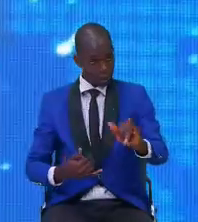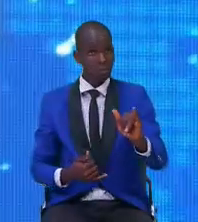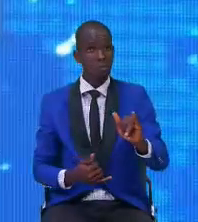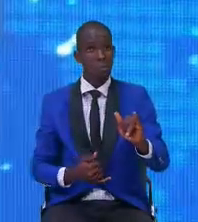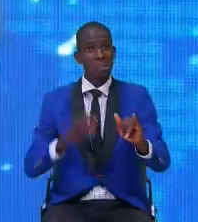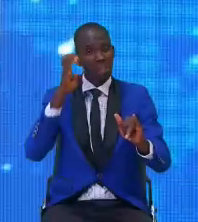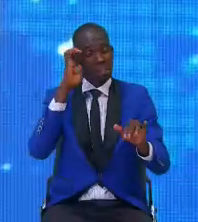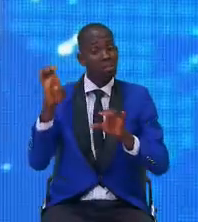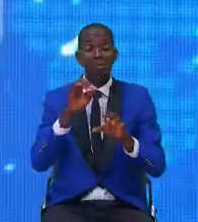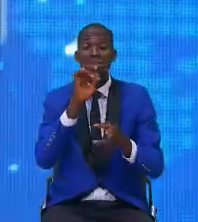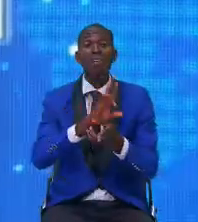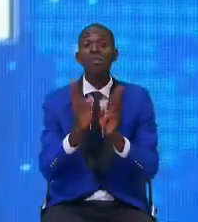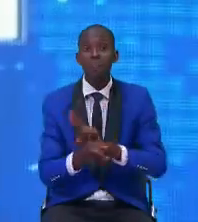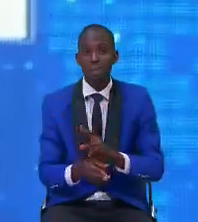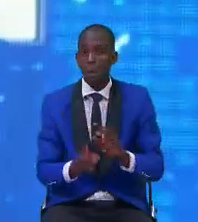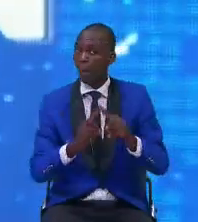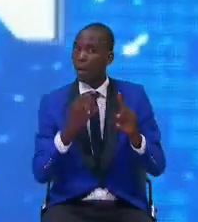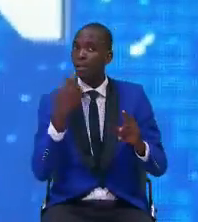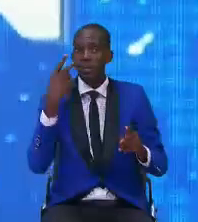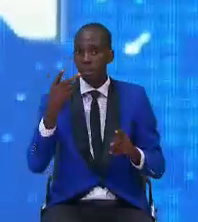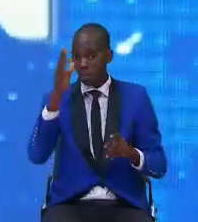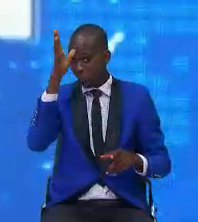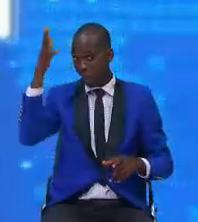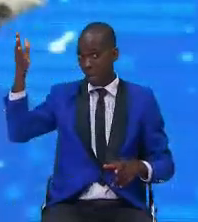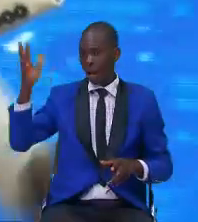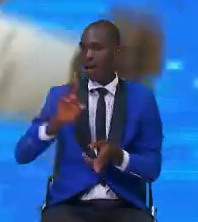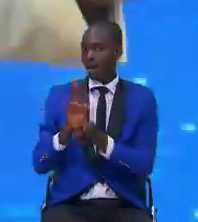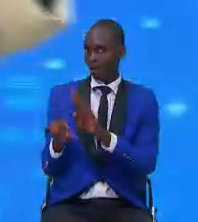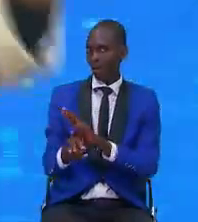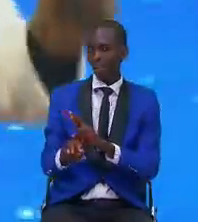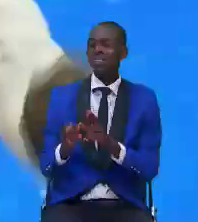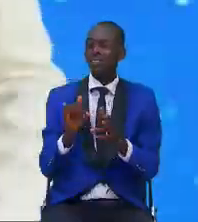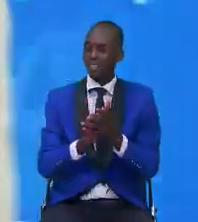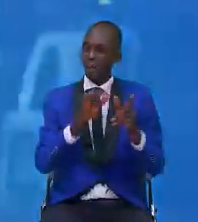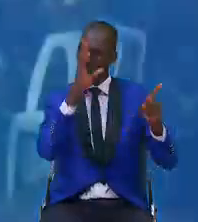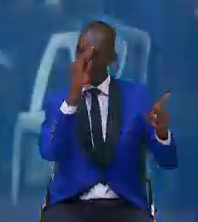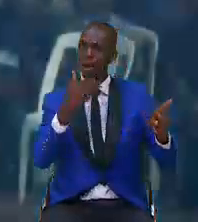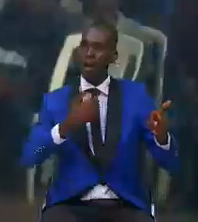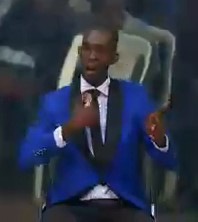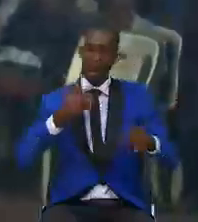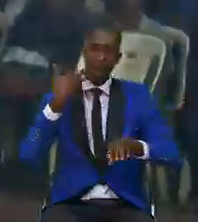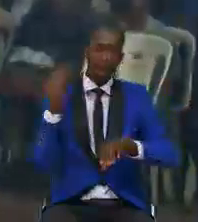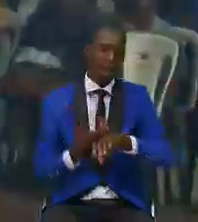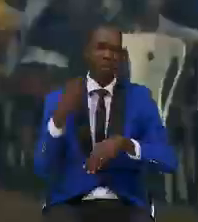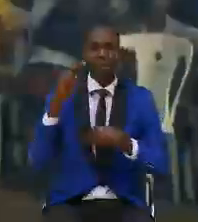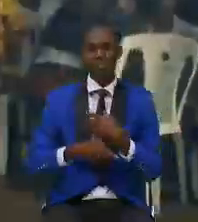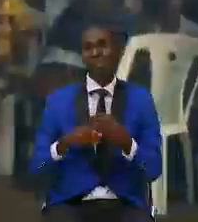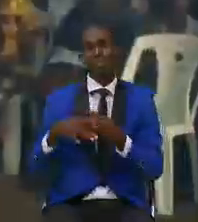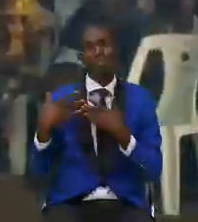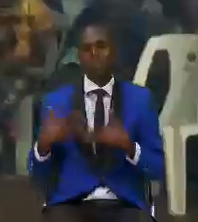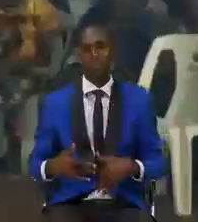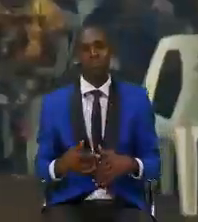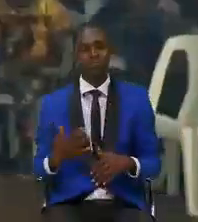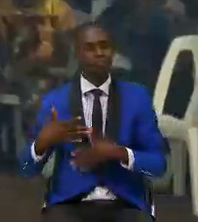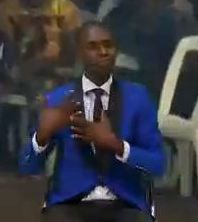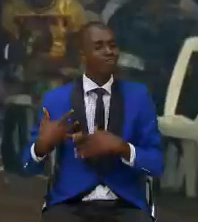didn't repent. His father repented. He had hardness of heart. Hardness of heart.